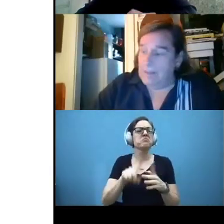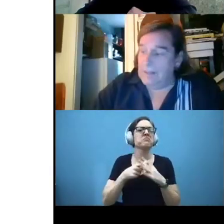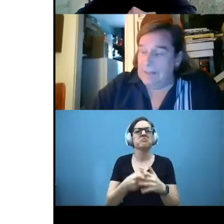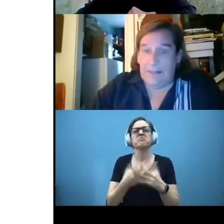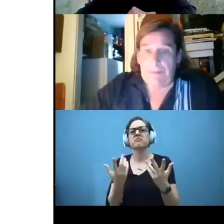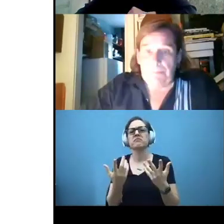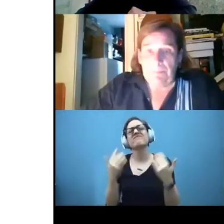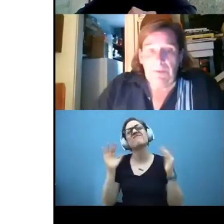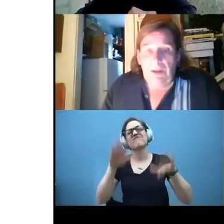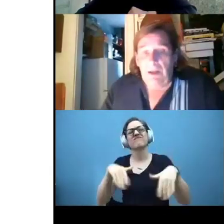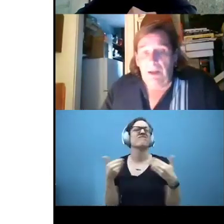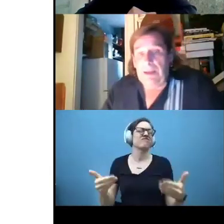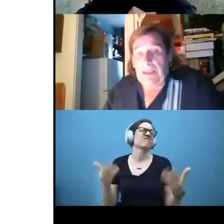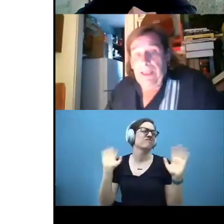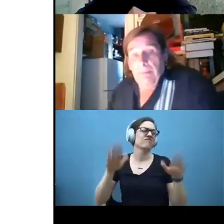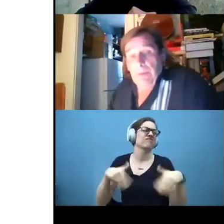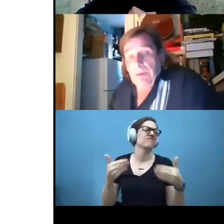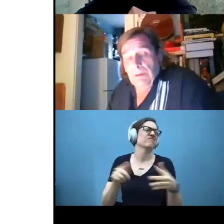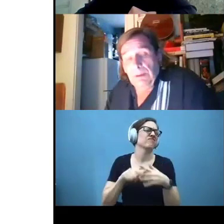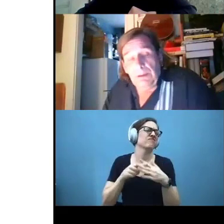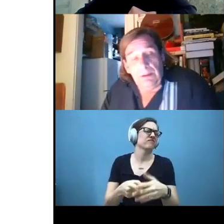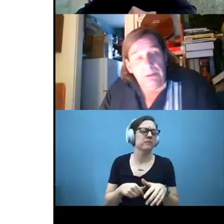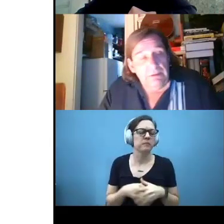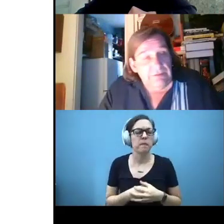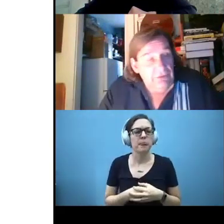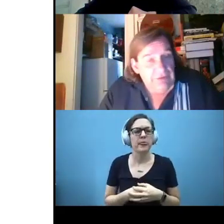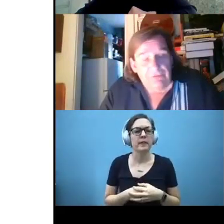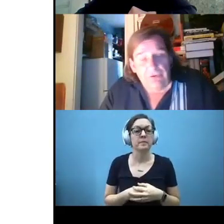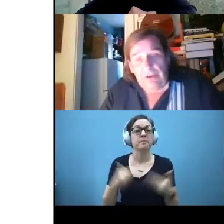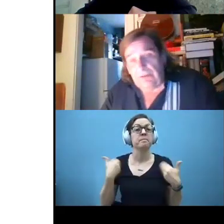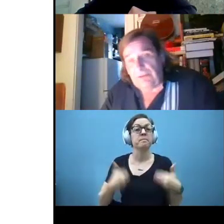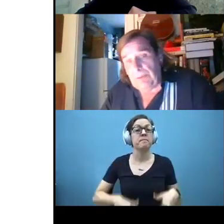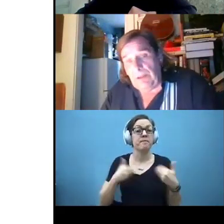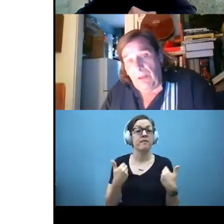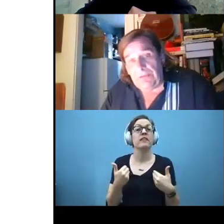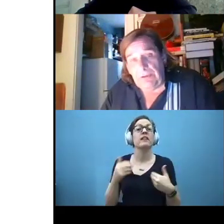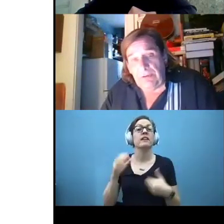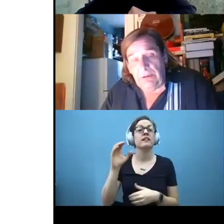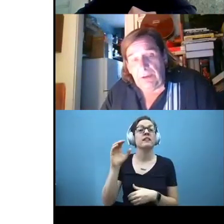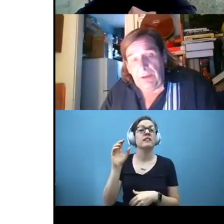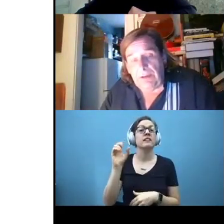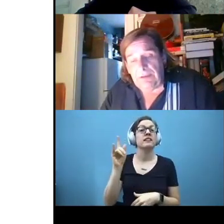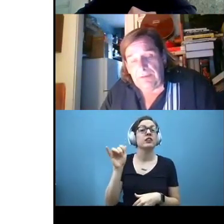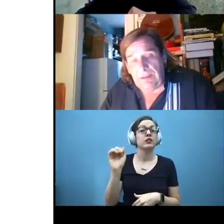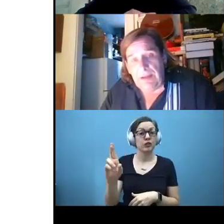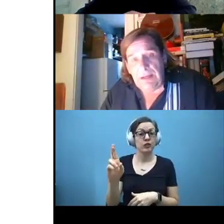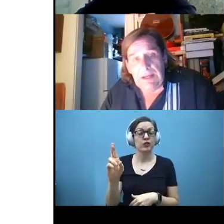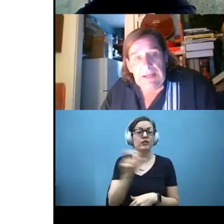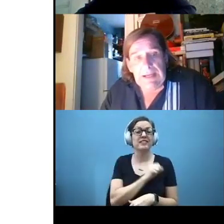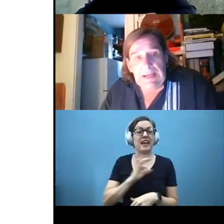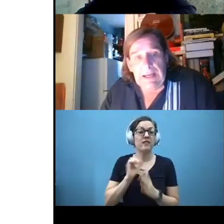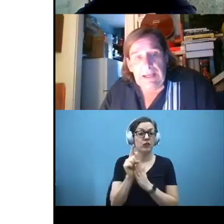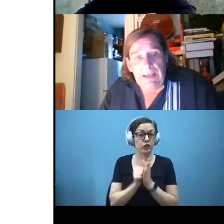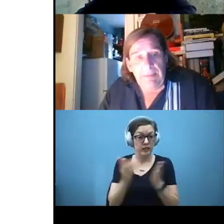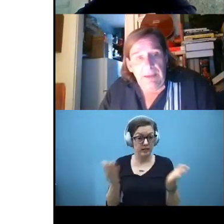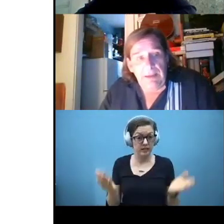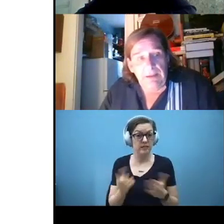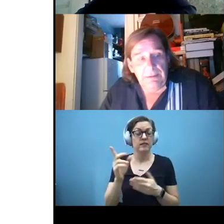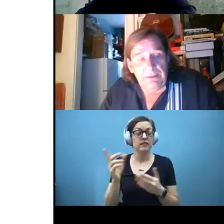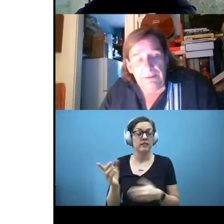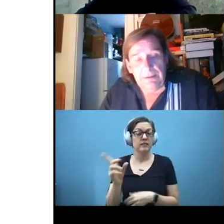now. I am senior staff attorney at Disability Law Center, as I said. I